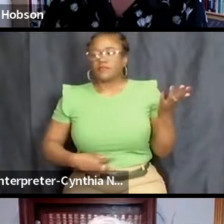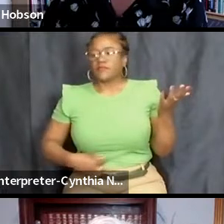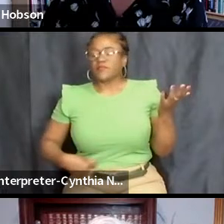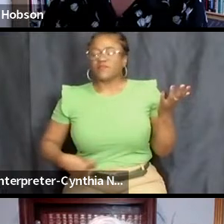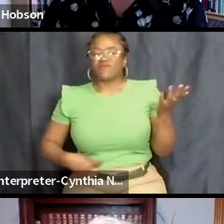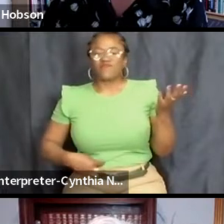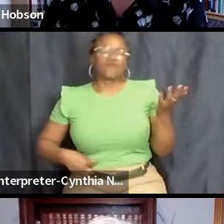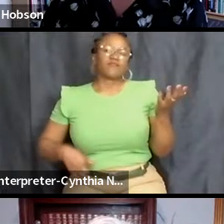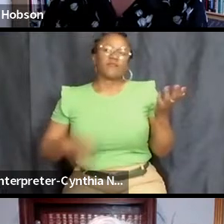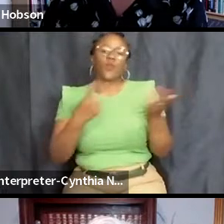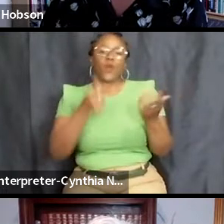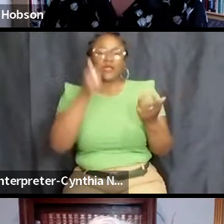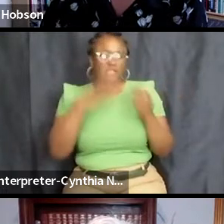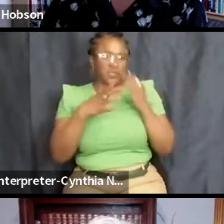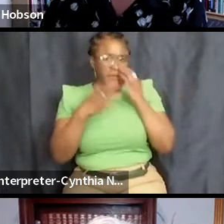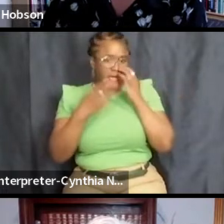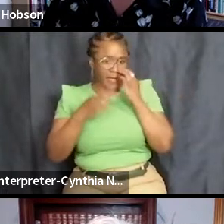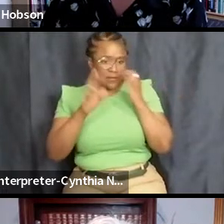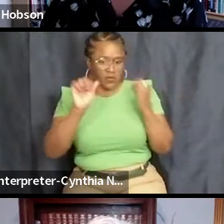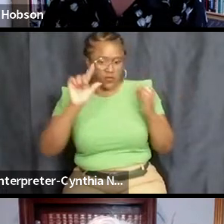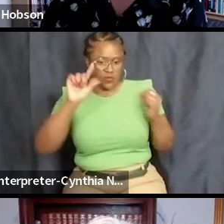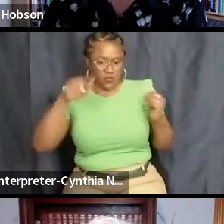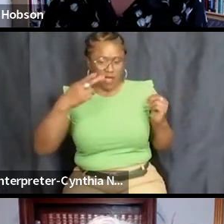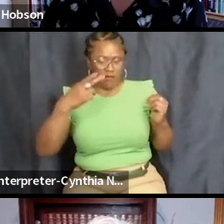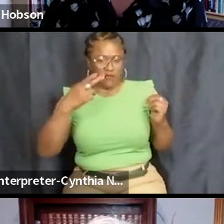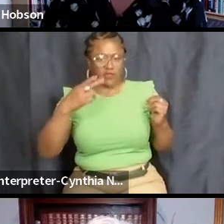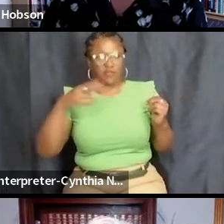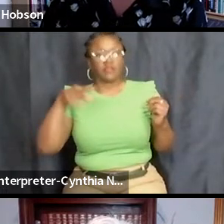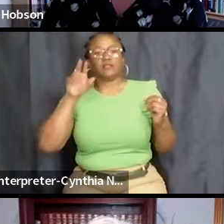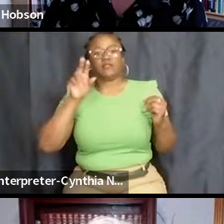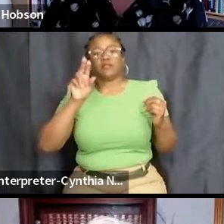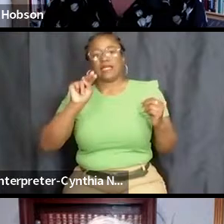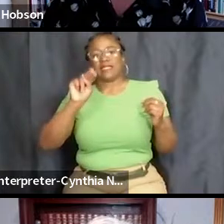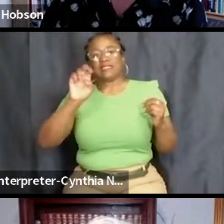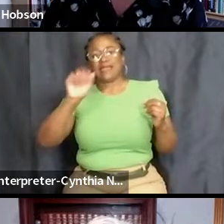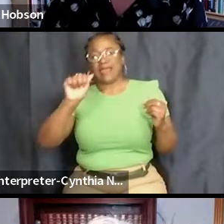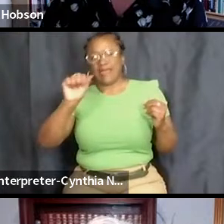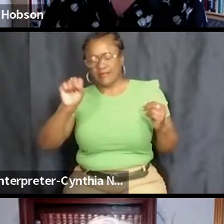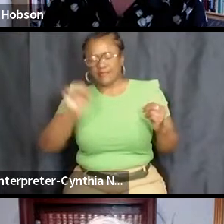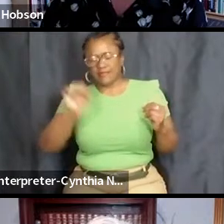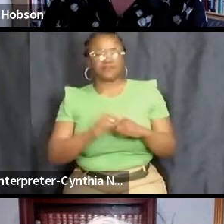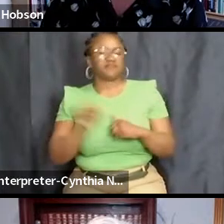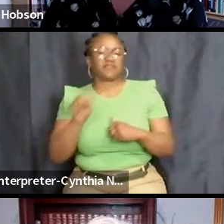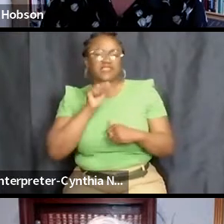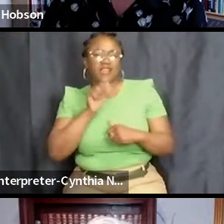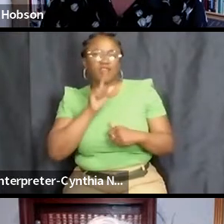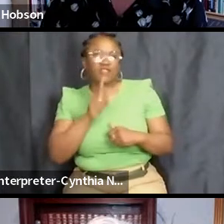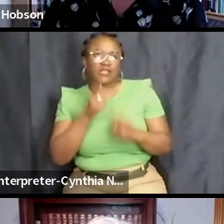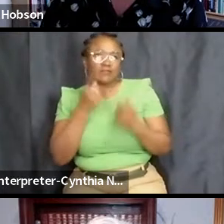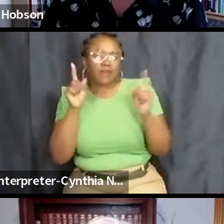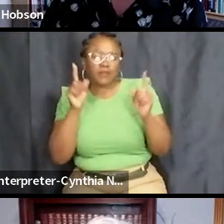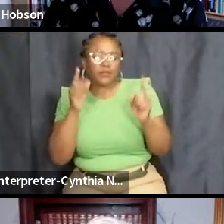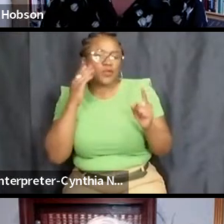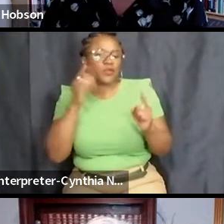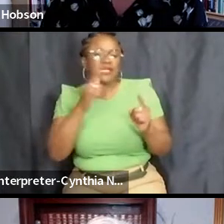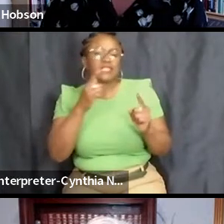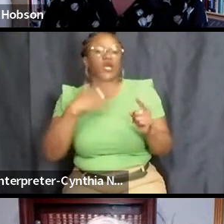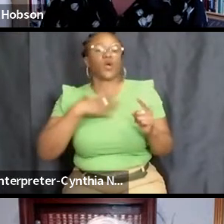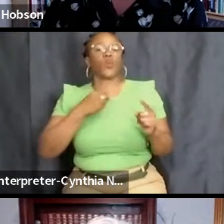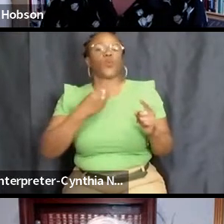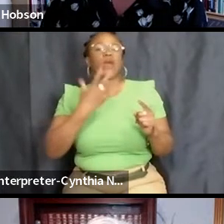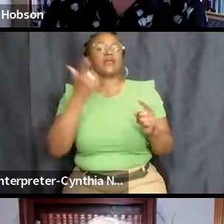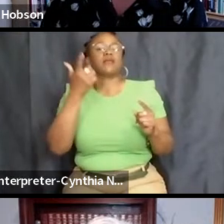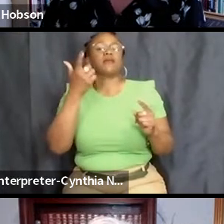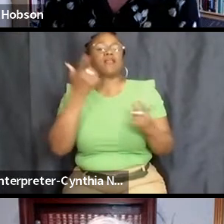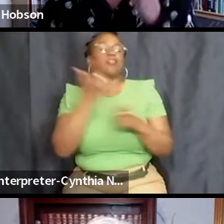there's this a gentleman named Ralph Neas, N-E-A-S. He's not so well known. He's a white liberal.